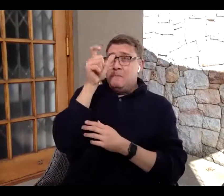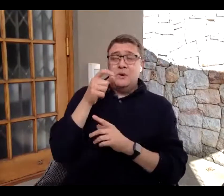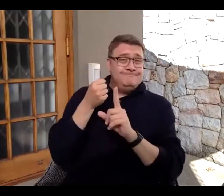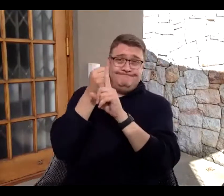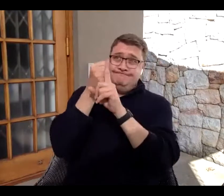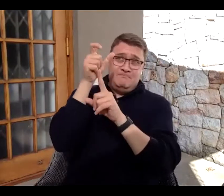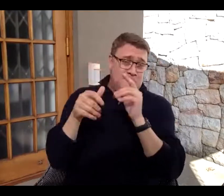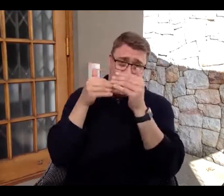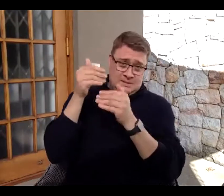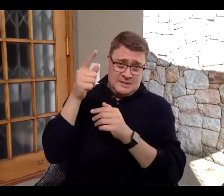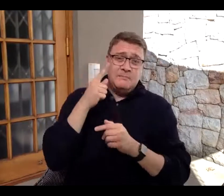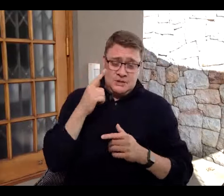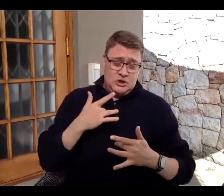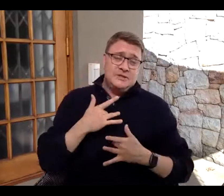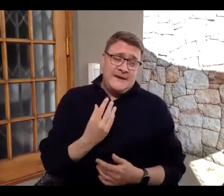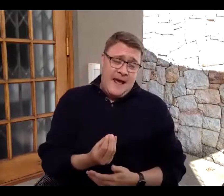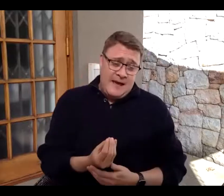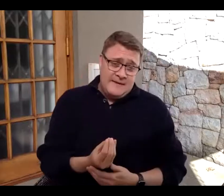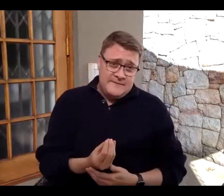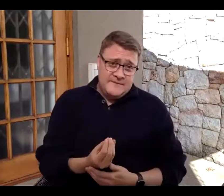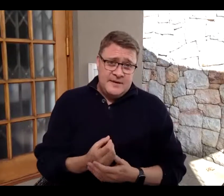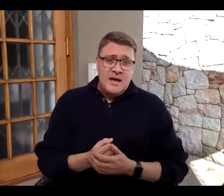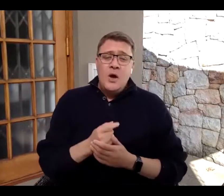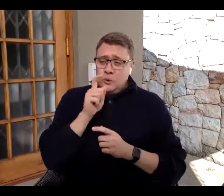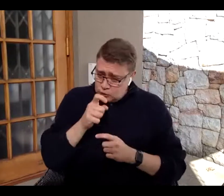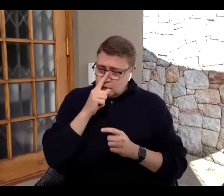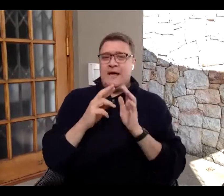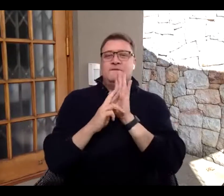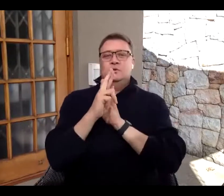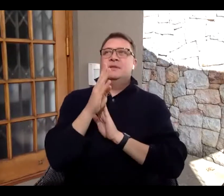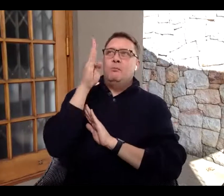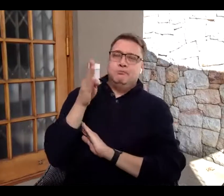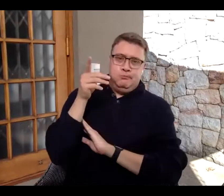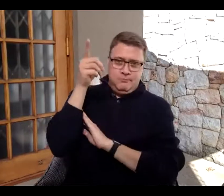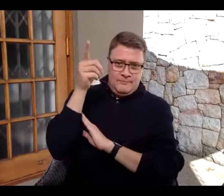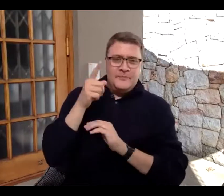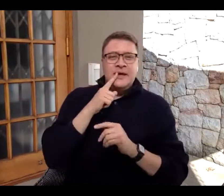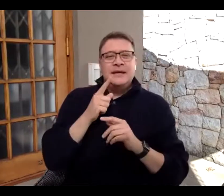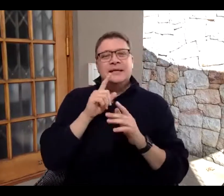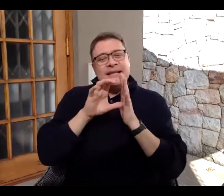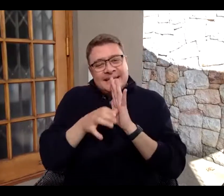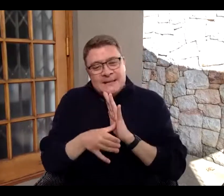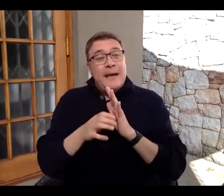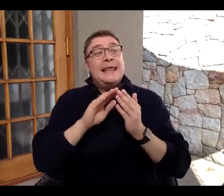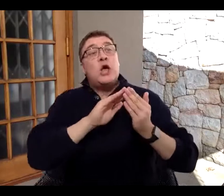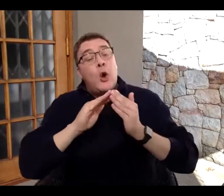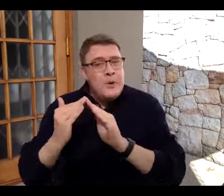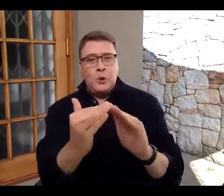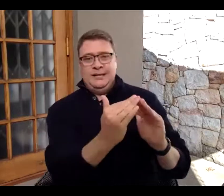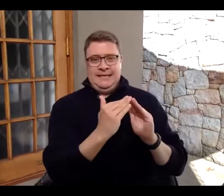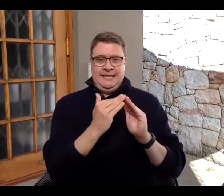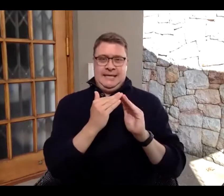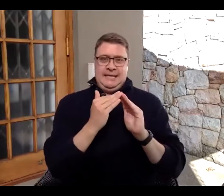but it's definitely a concern that we don't have a representative to help to build on this disability community that